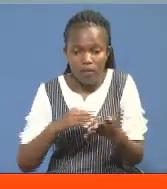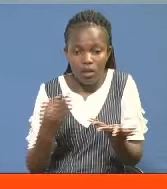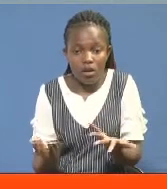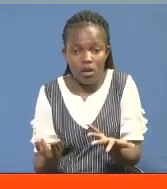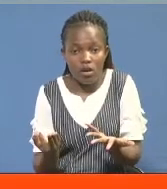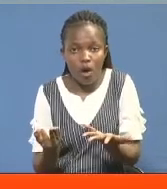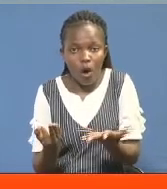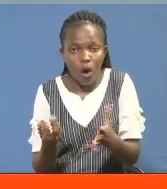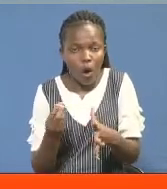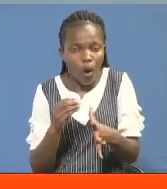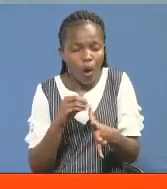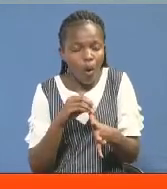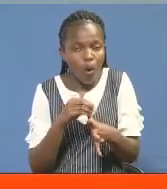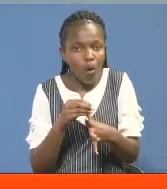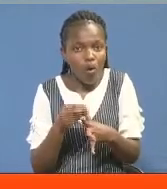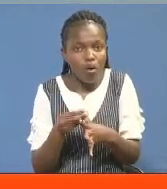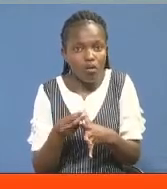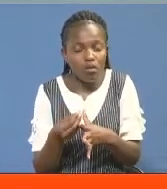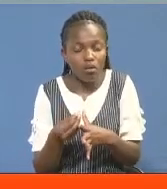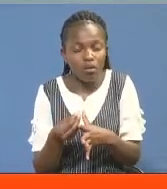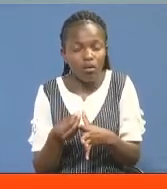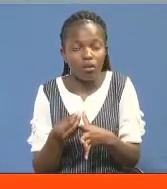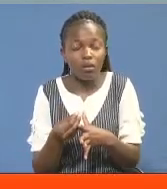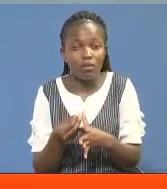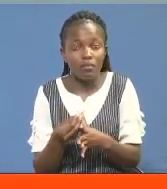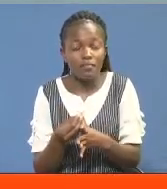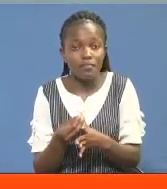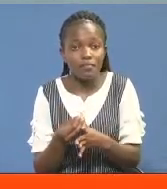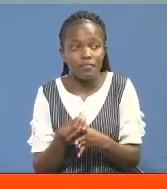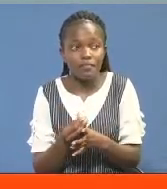the process of the 2010 Constitution?